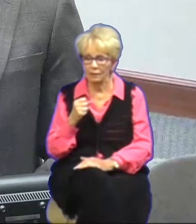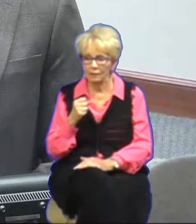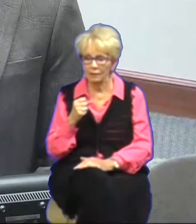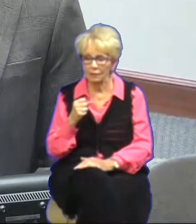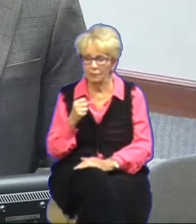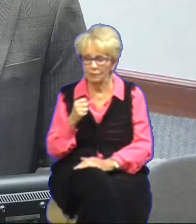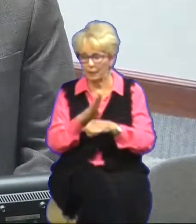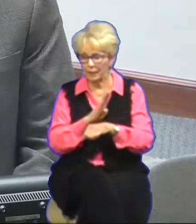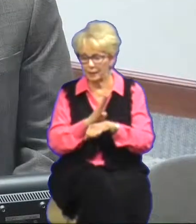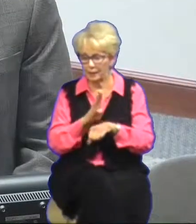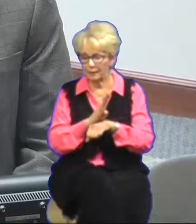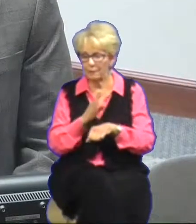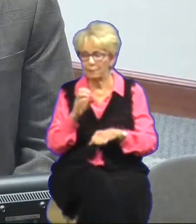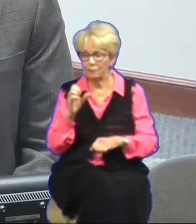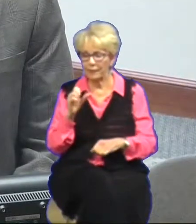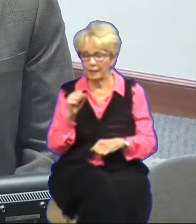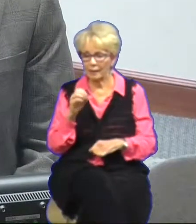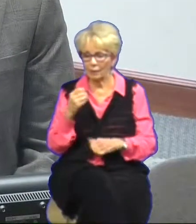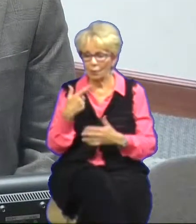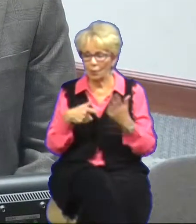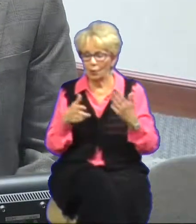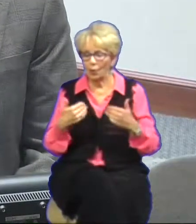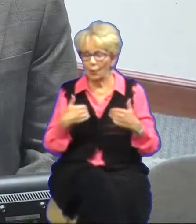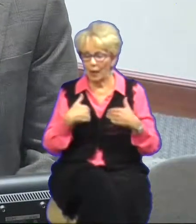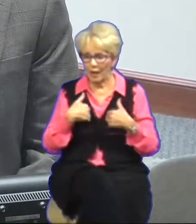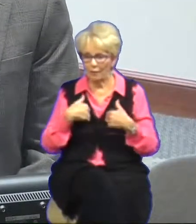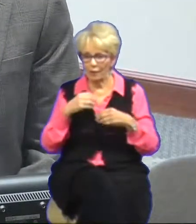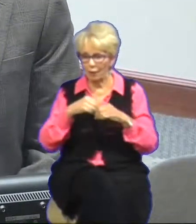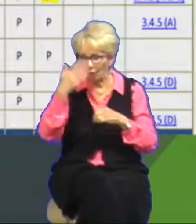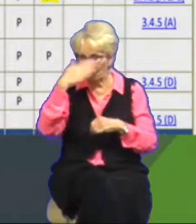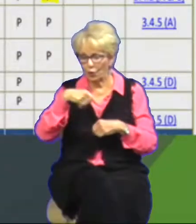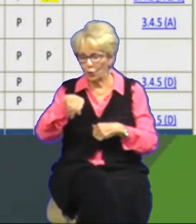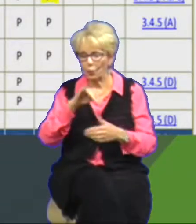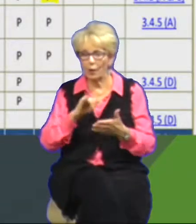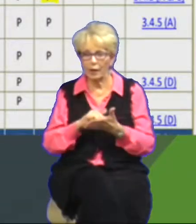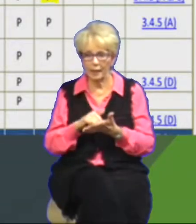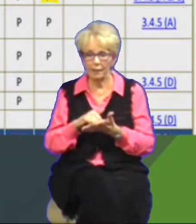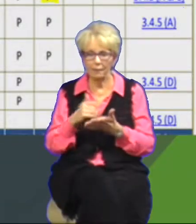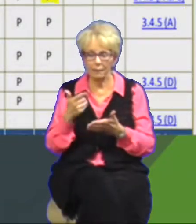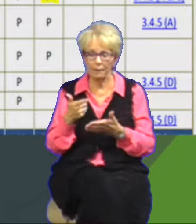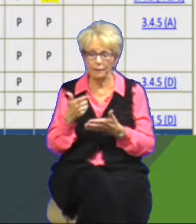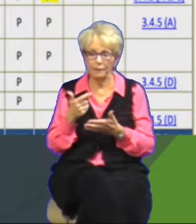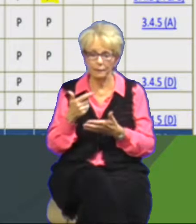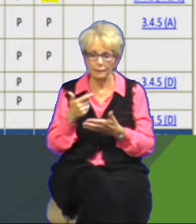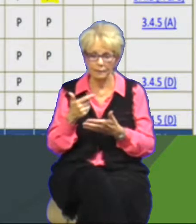is not commonly so. What you have on in front of you is just